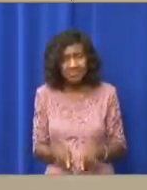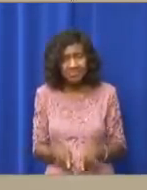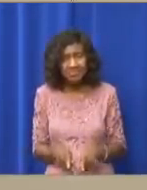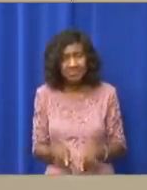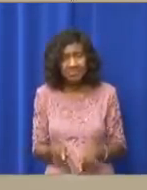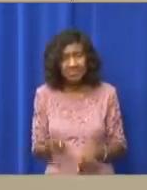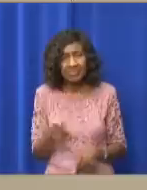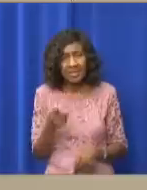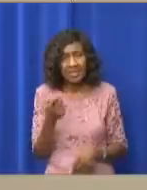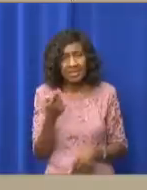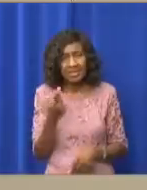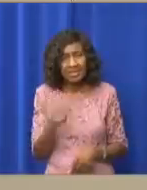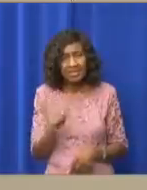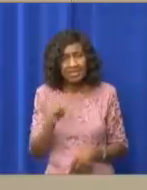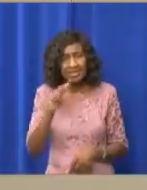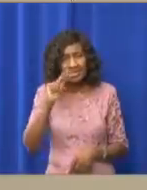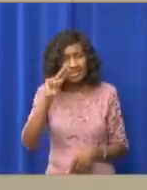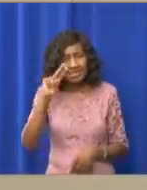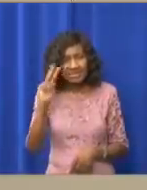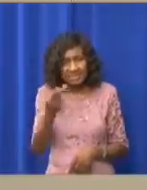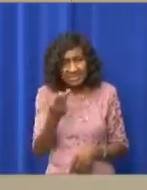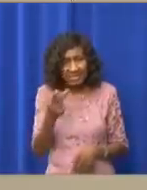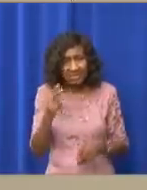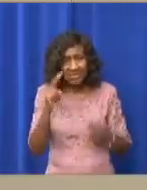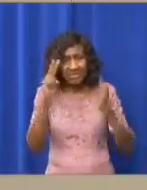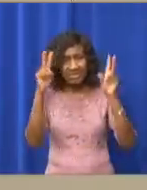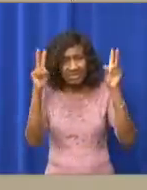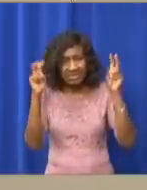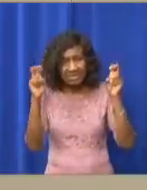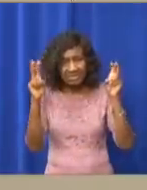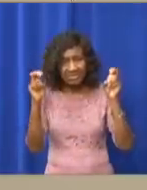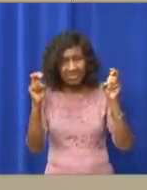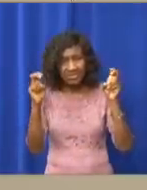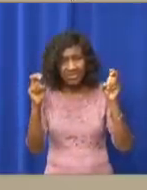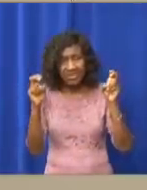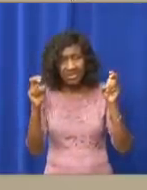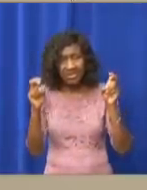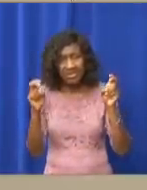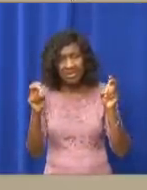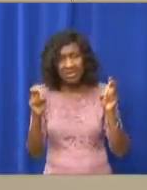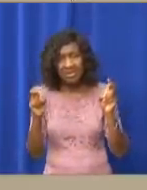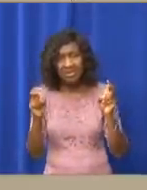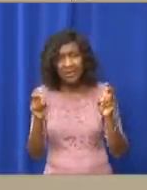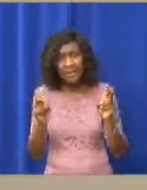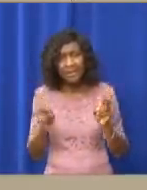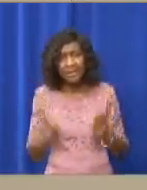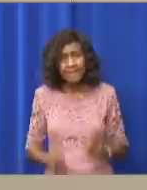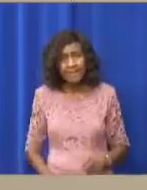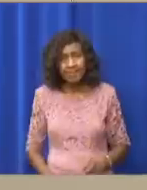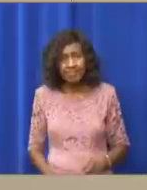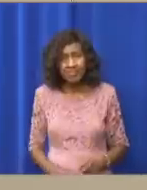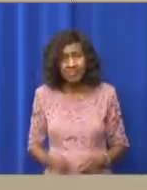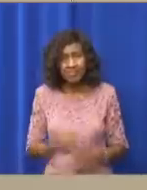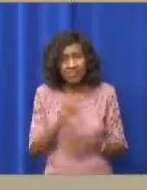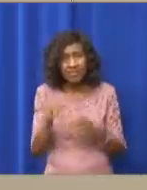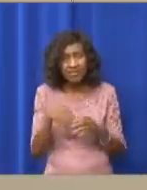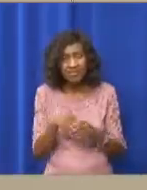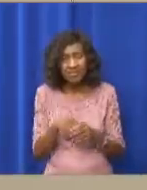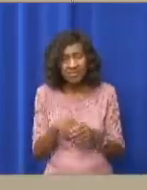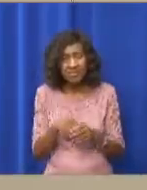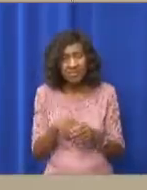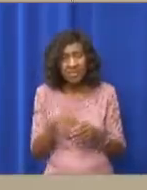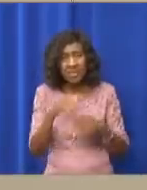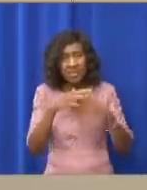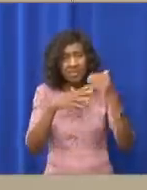the second category of that I just referred to involve construction projects